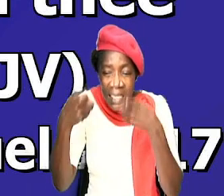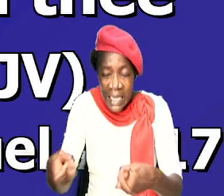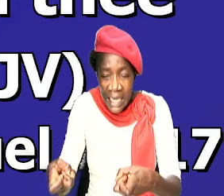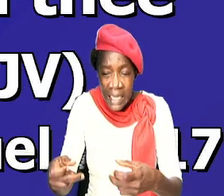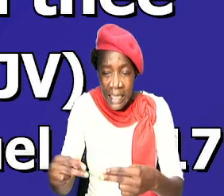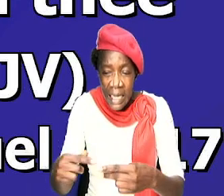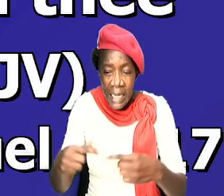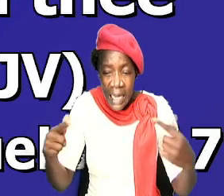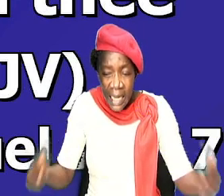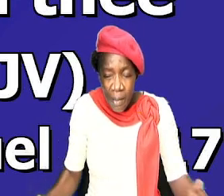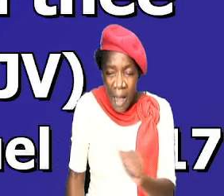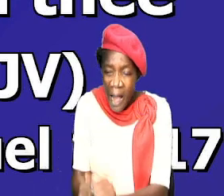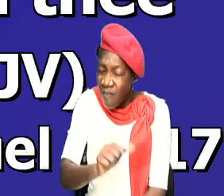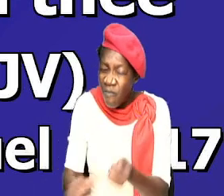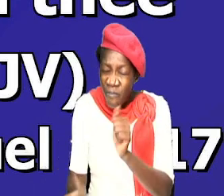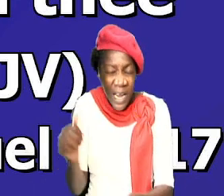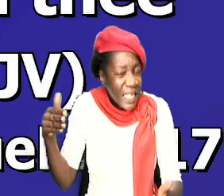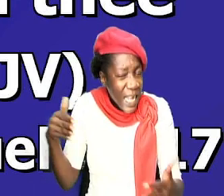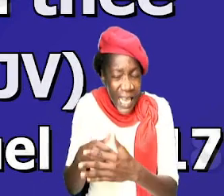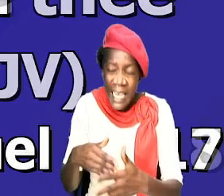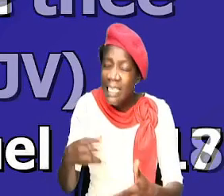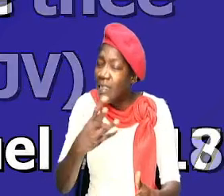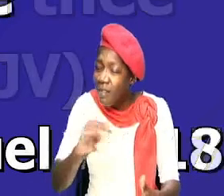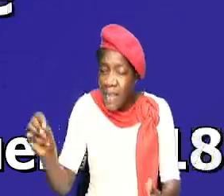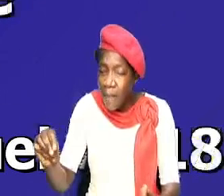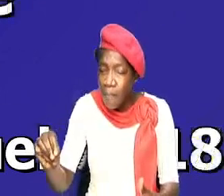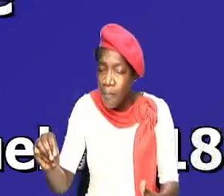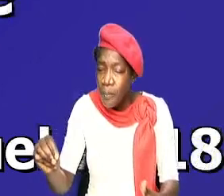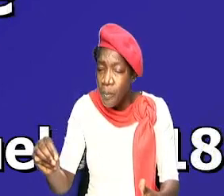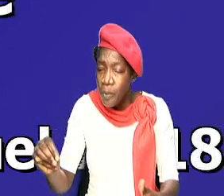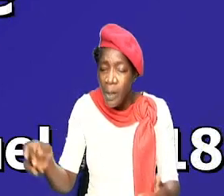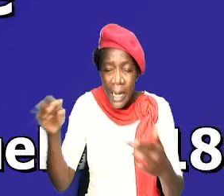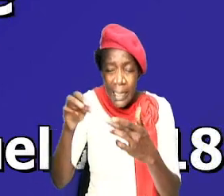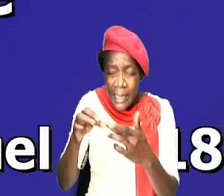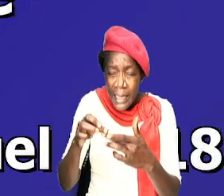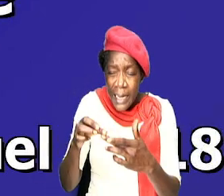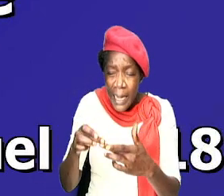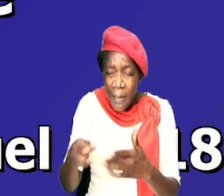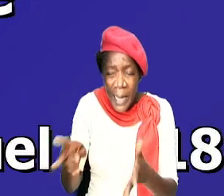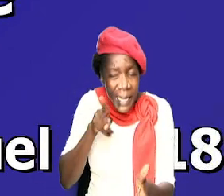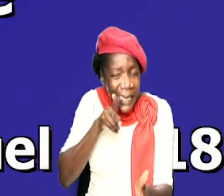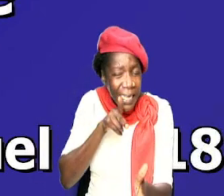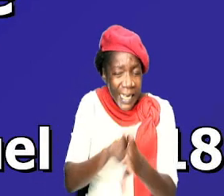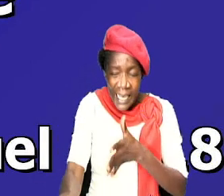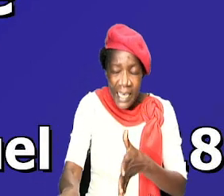and fight against them until they be consumed.